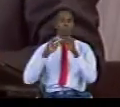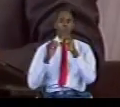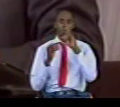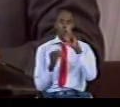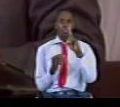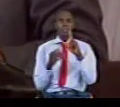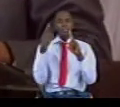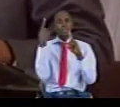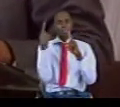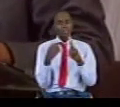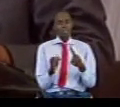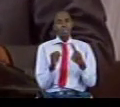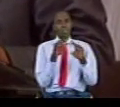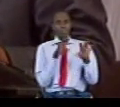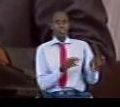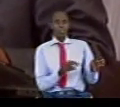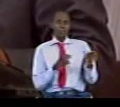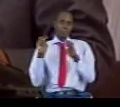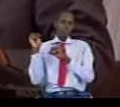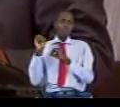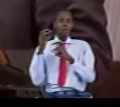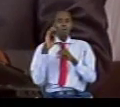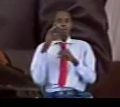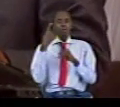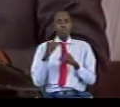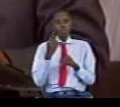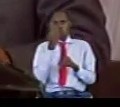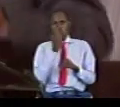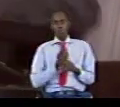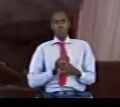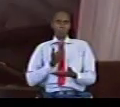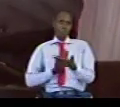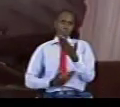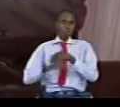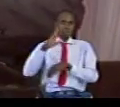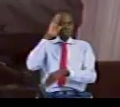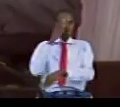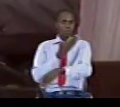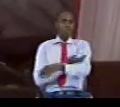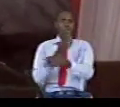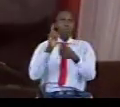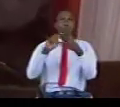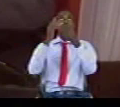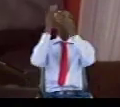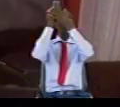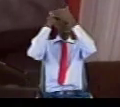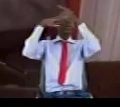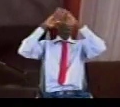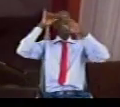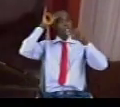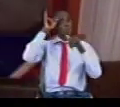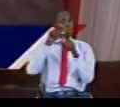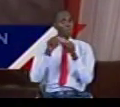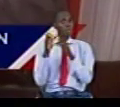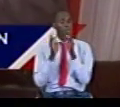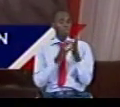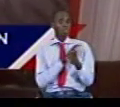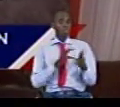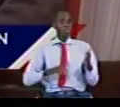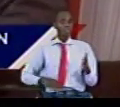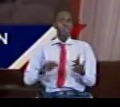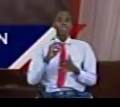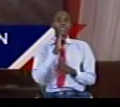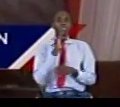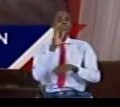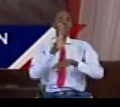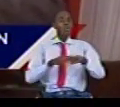only begotten Son to heaven. You remember that Jesus Christ is referred to as the only